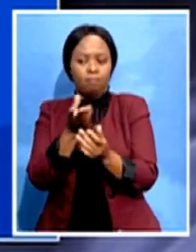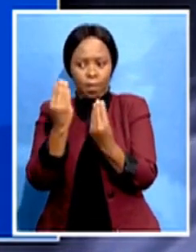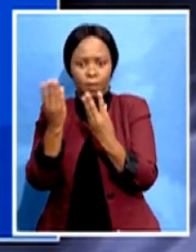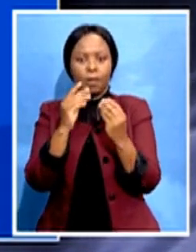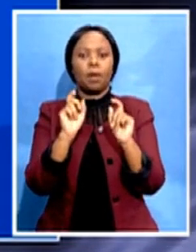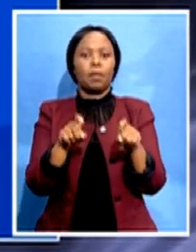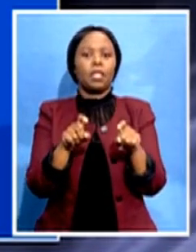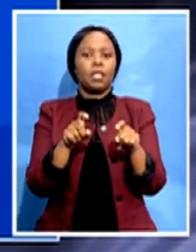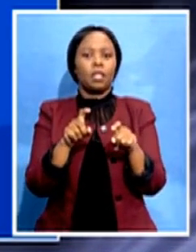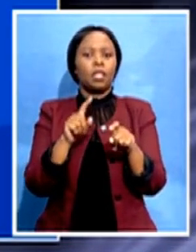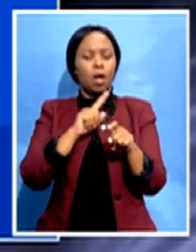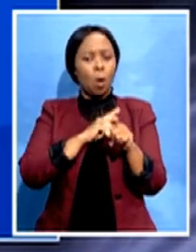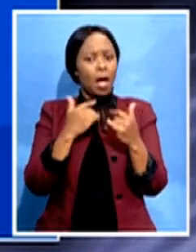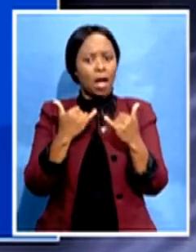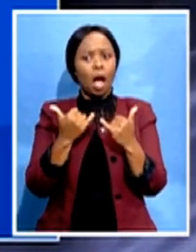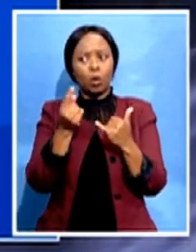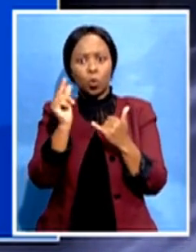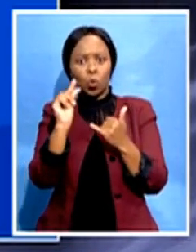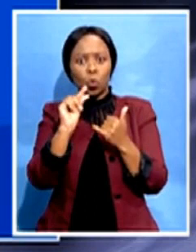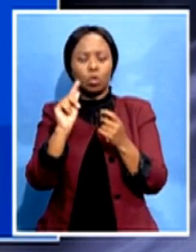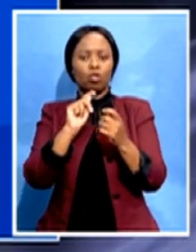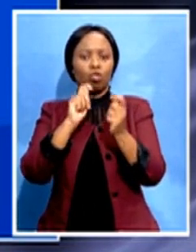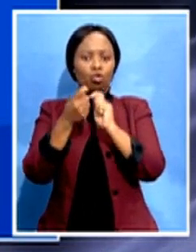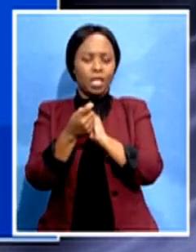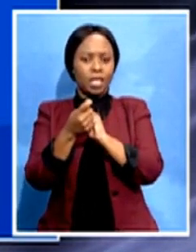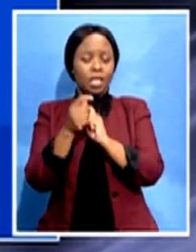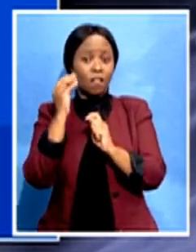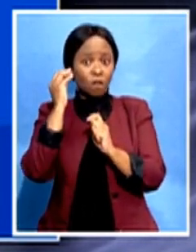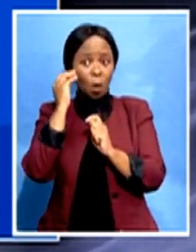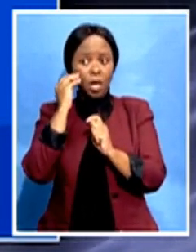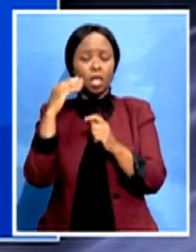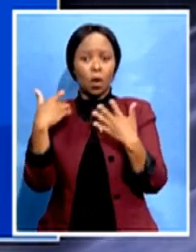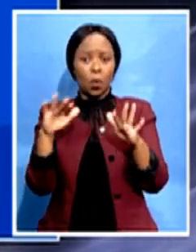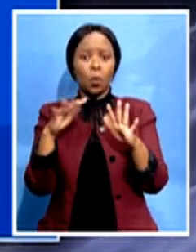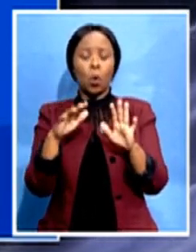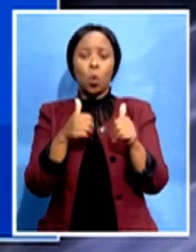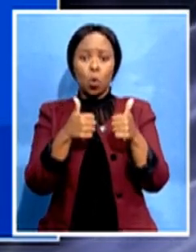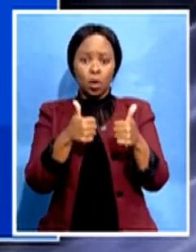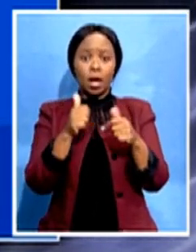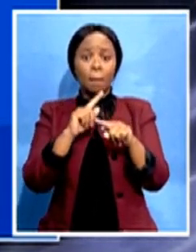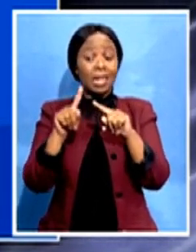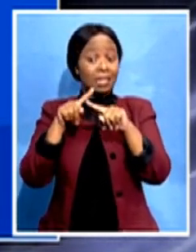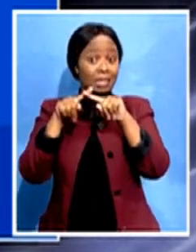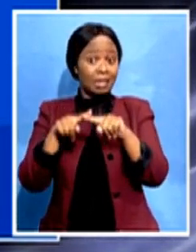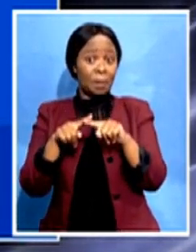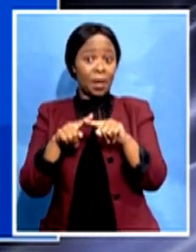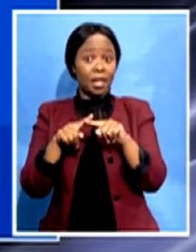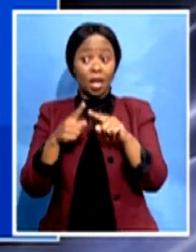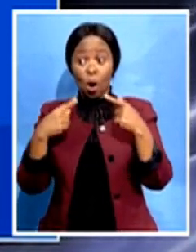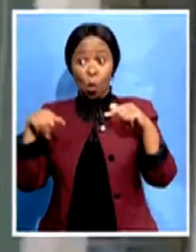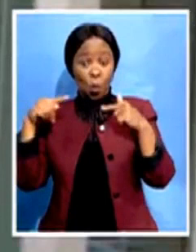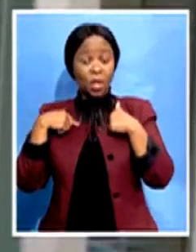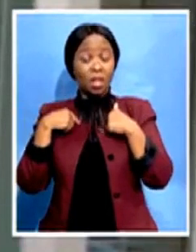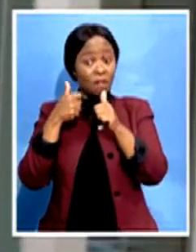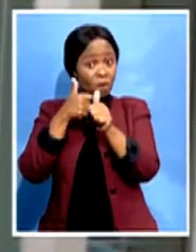are moving in the right direction, but where this goes is dependent on whether we all do what must be done to protect ourselves and